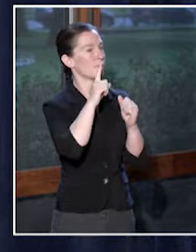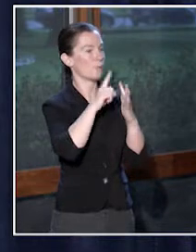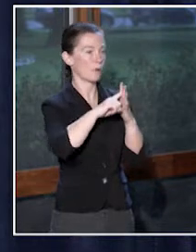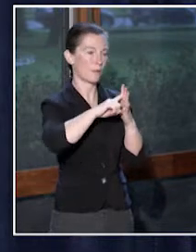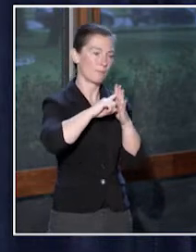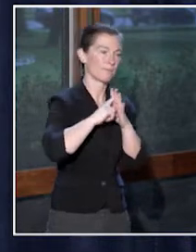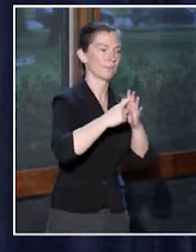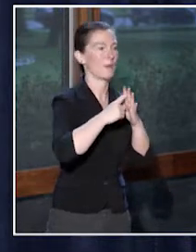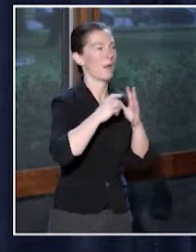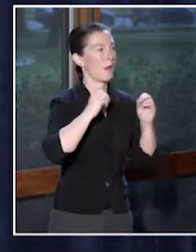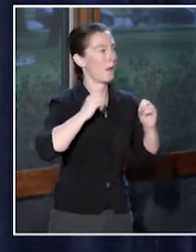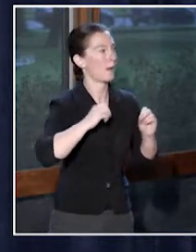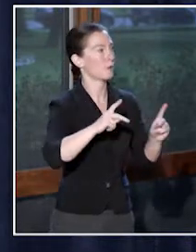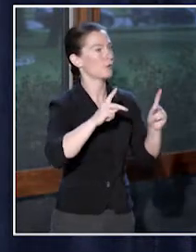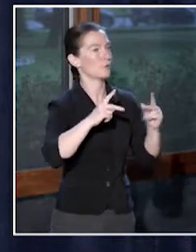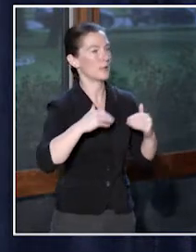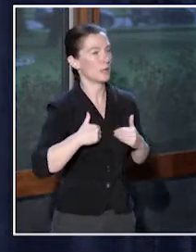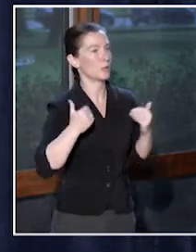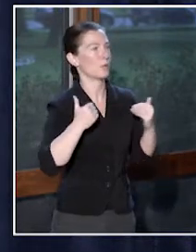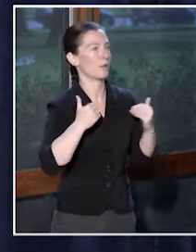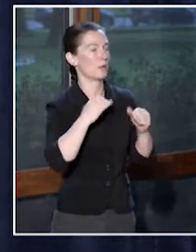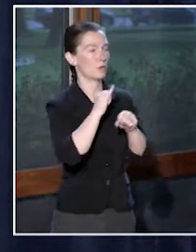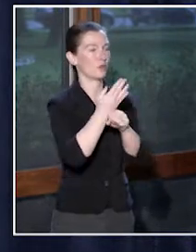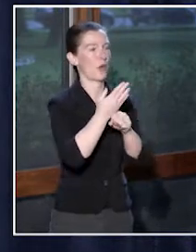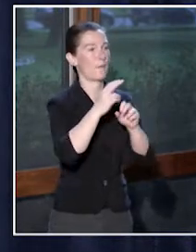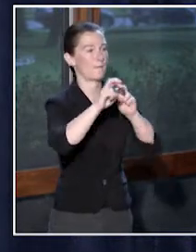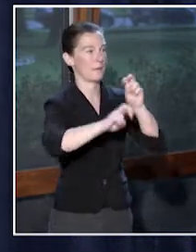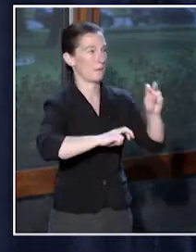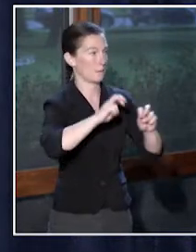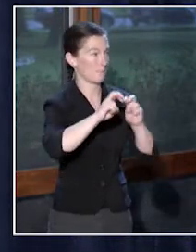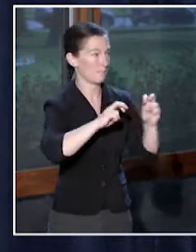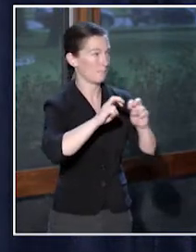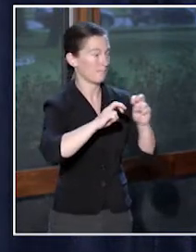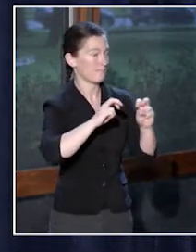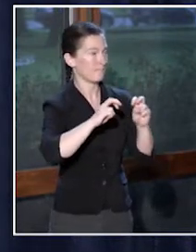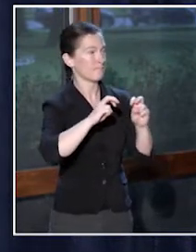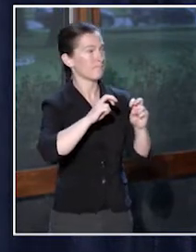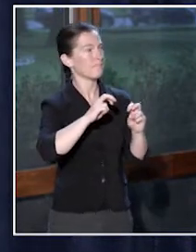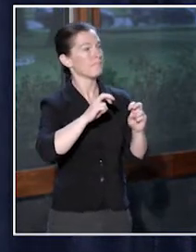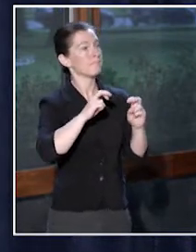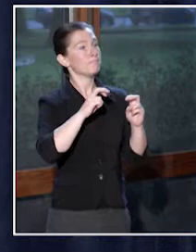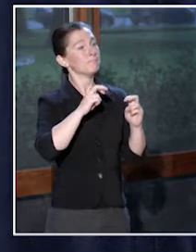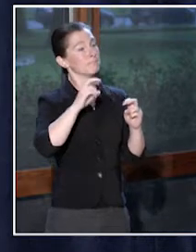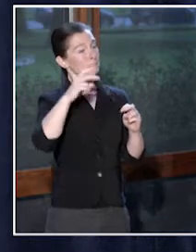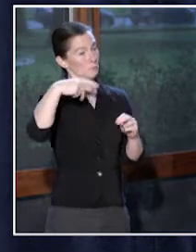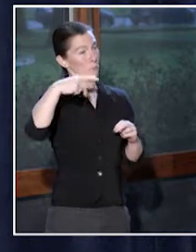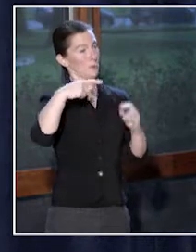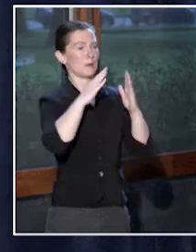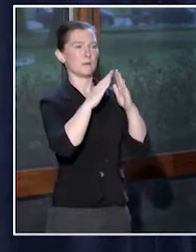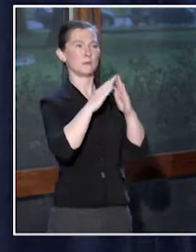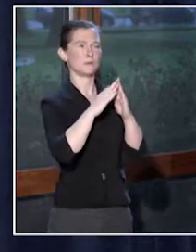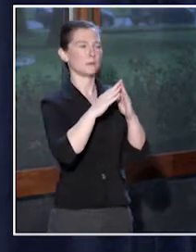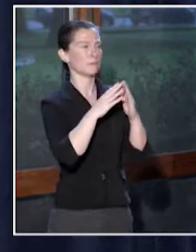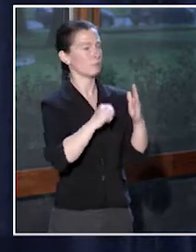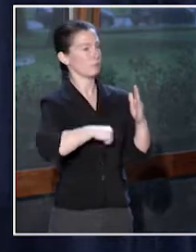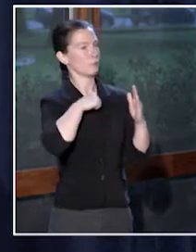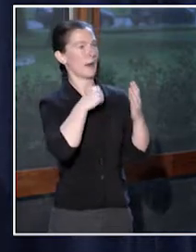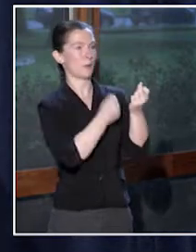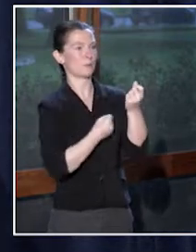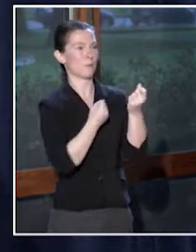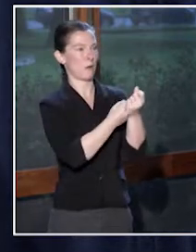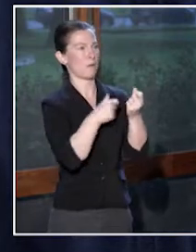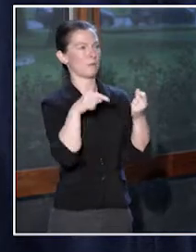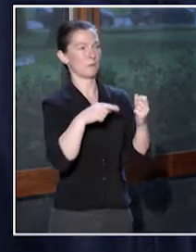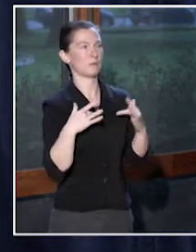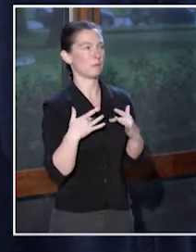Opportunity Youth Job Fair. And the city is very, very proud to be a major sponsor of this event as it strives to bring